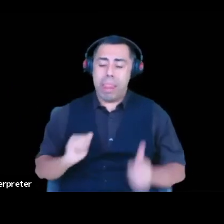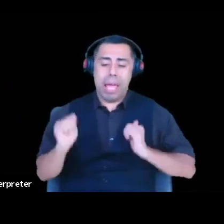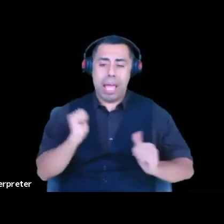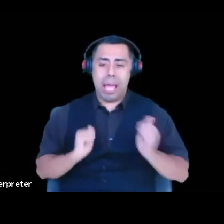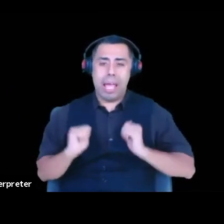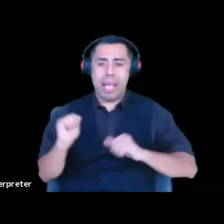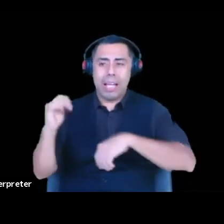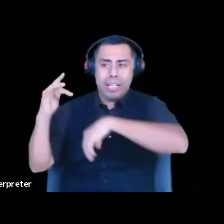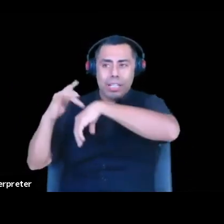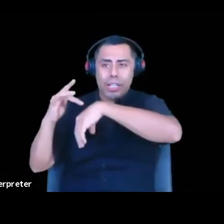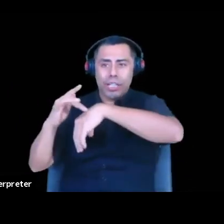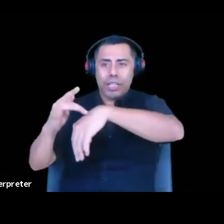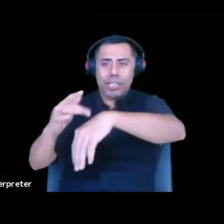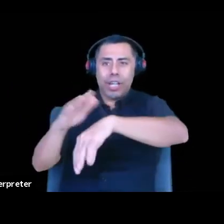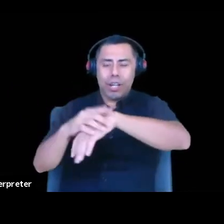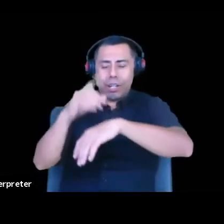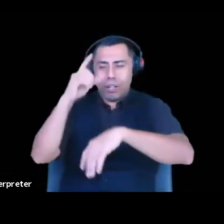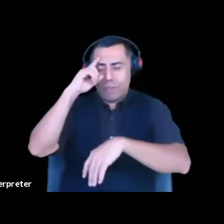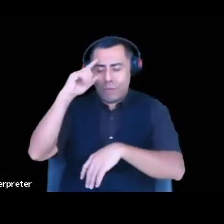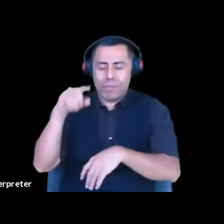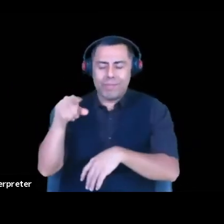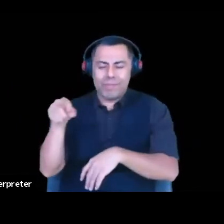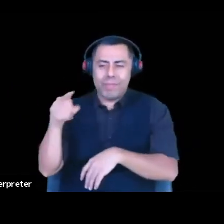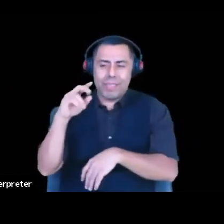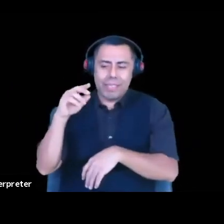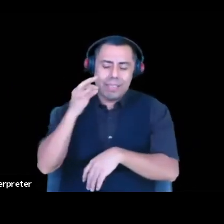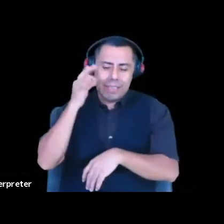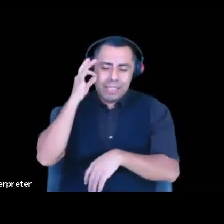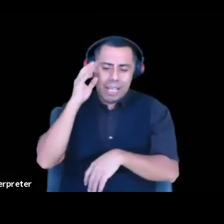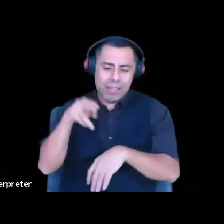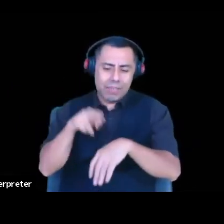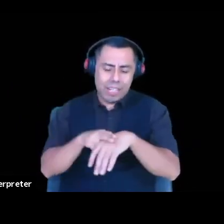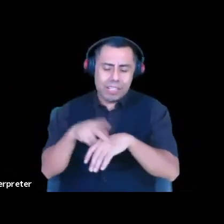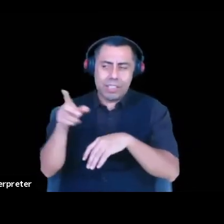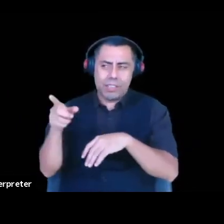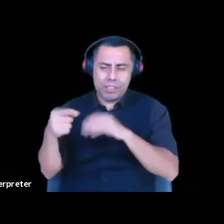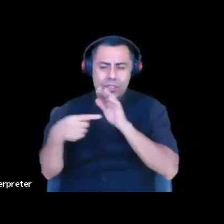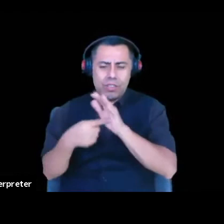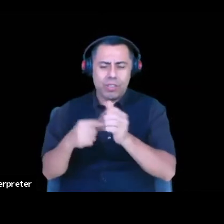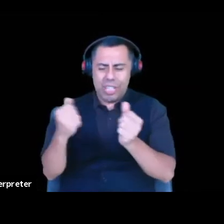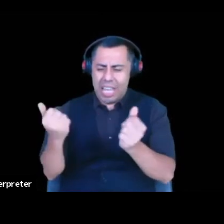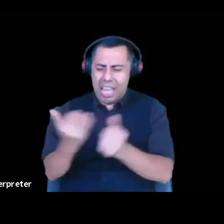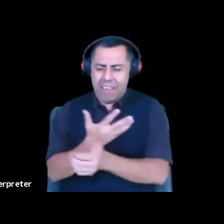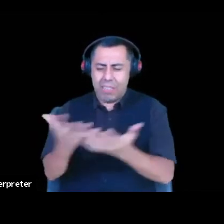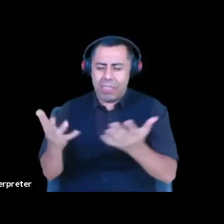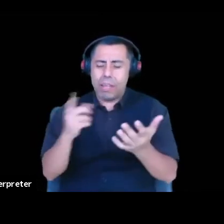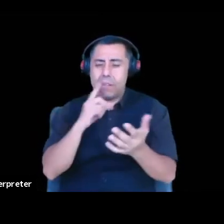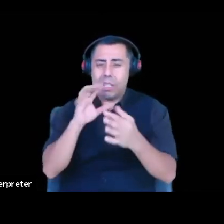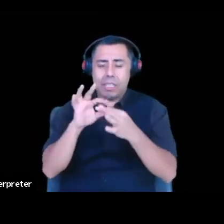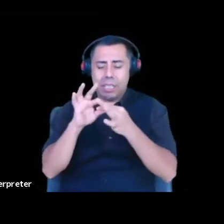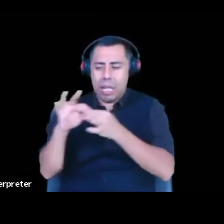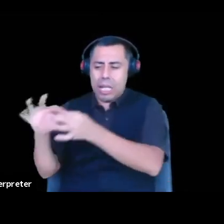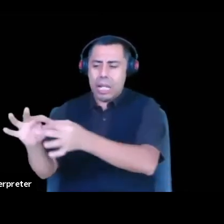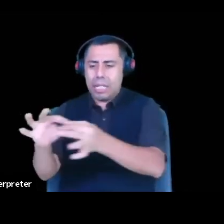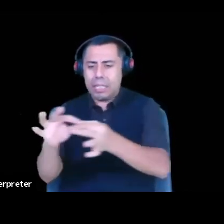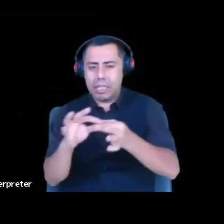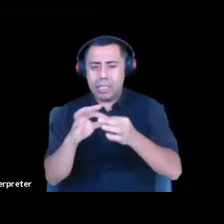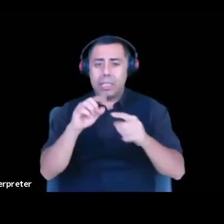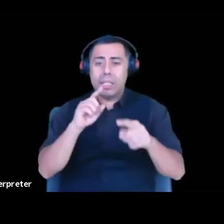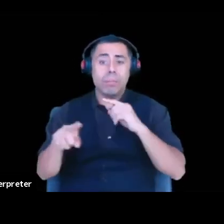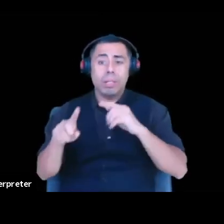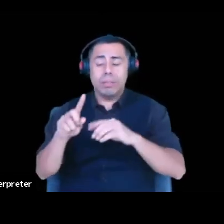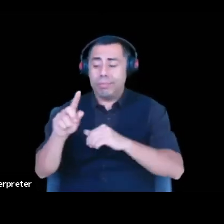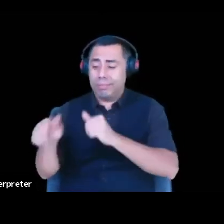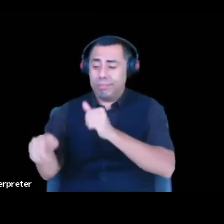Nation, is that, you know, these things are all connected, but really what's the underlying foundation is